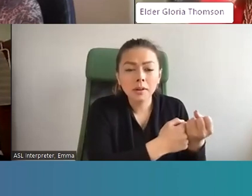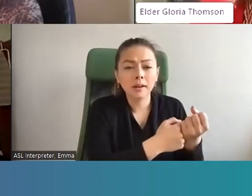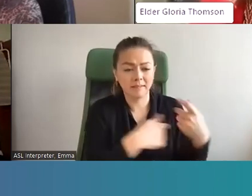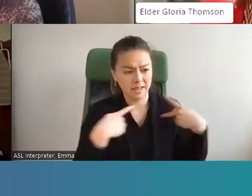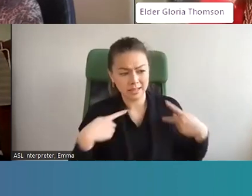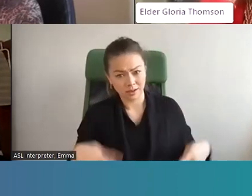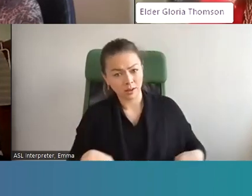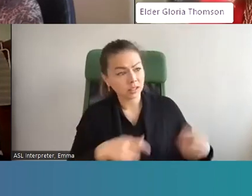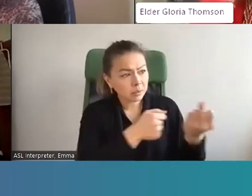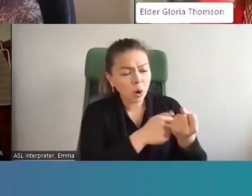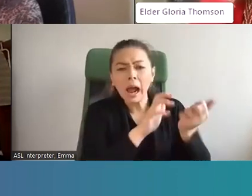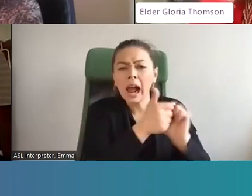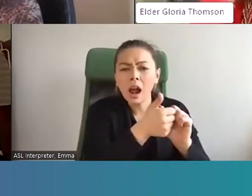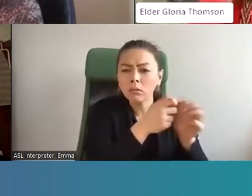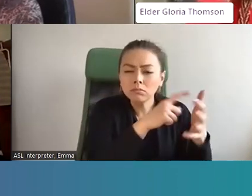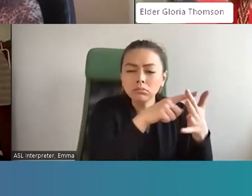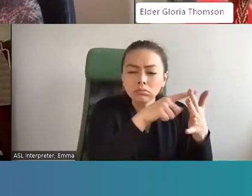like,